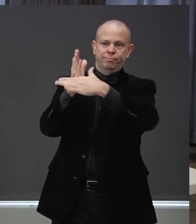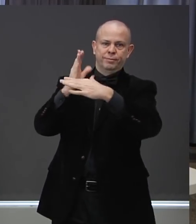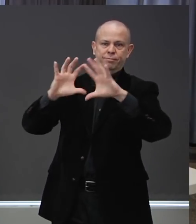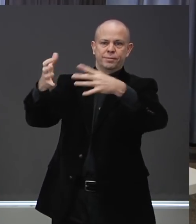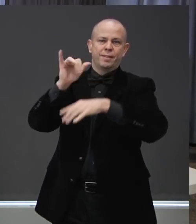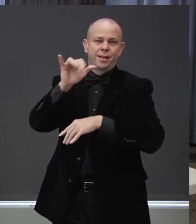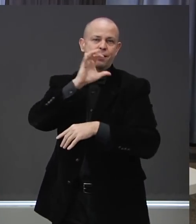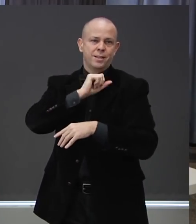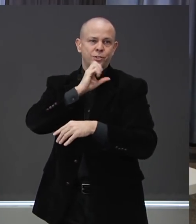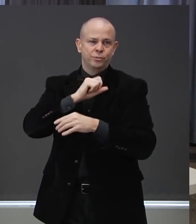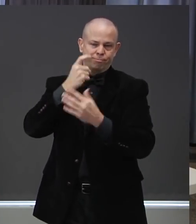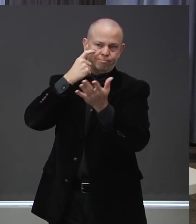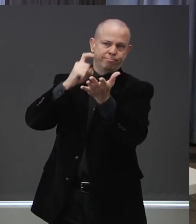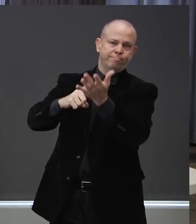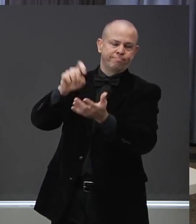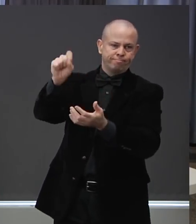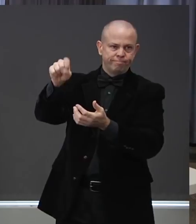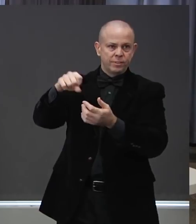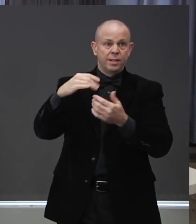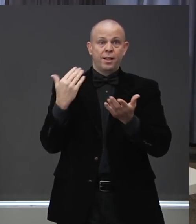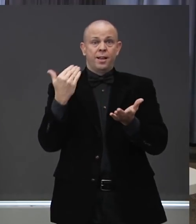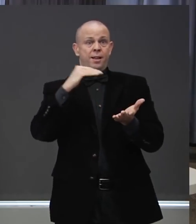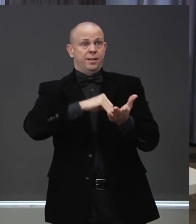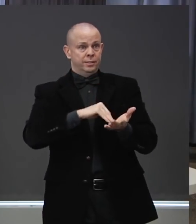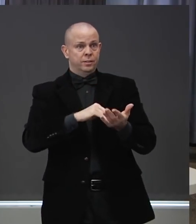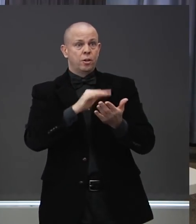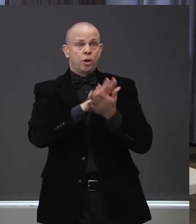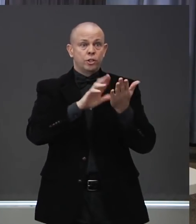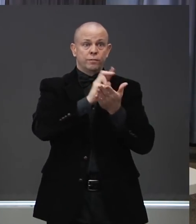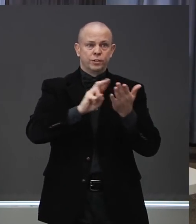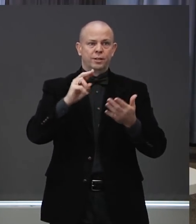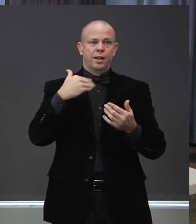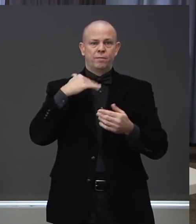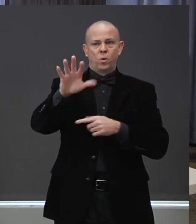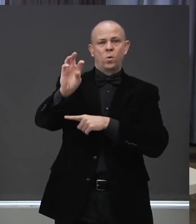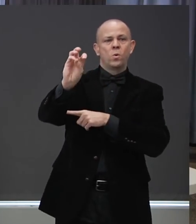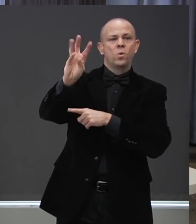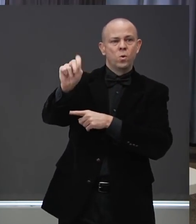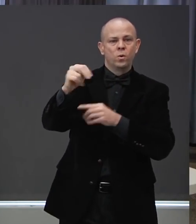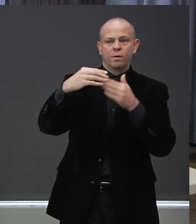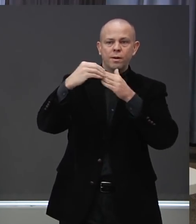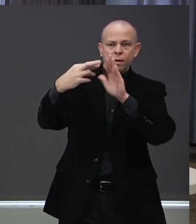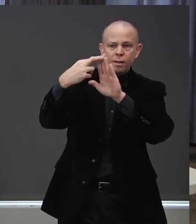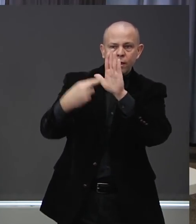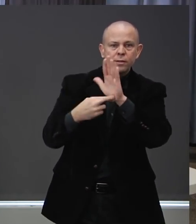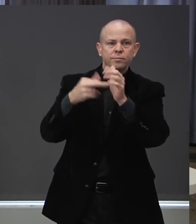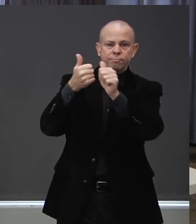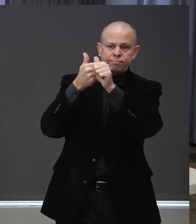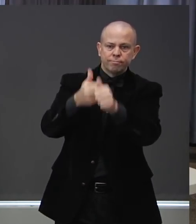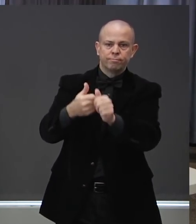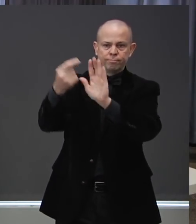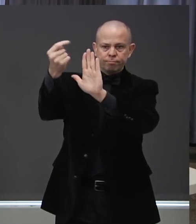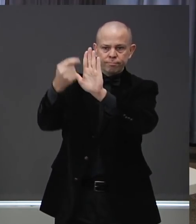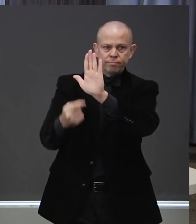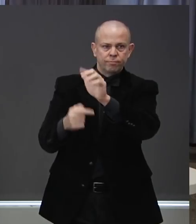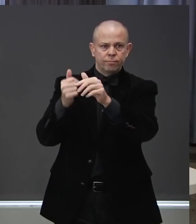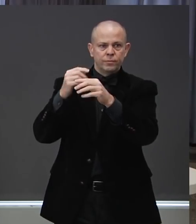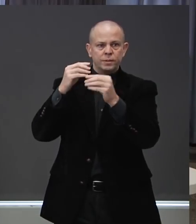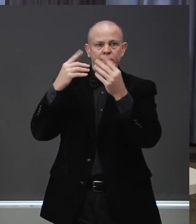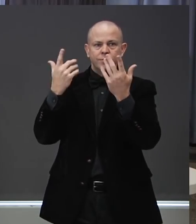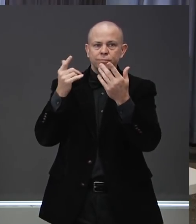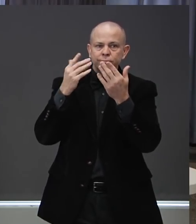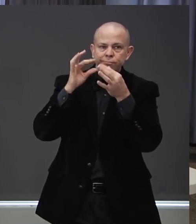So again, there is guidance for colleges and universities that focuses on those basic preventive measures, minimizing